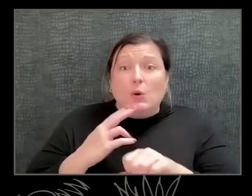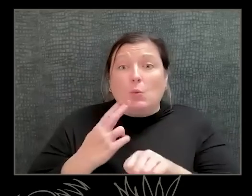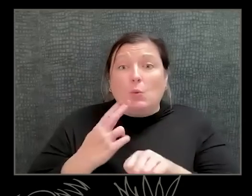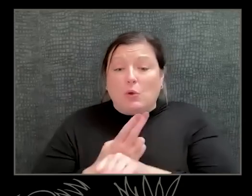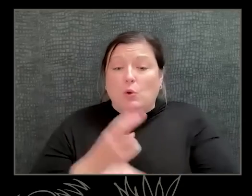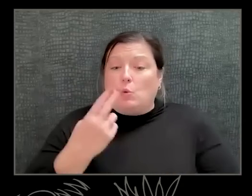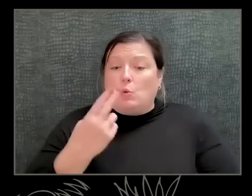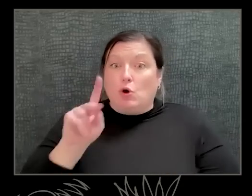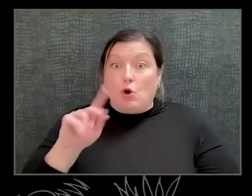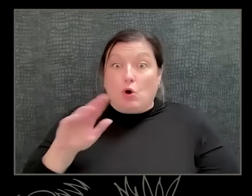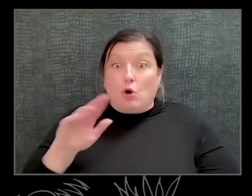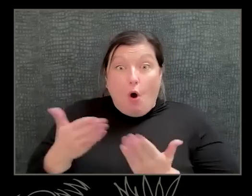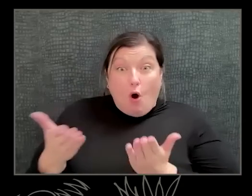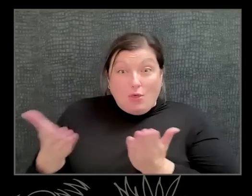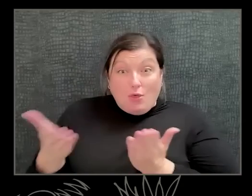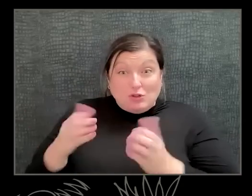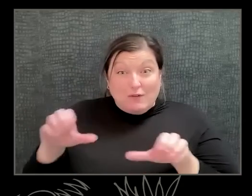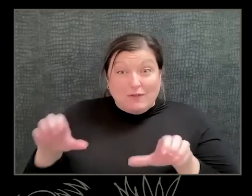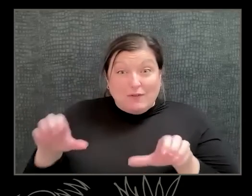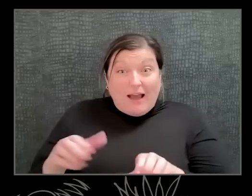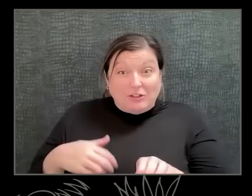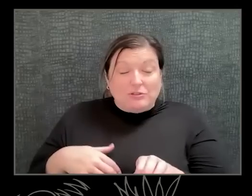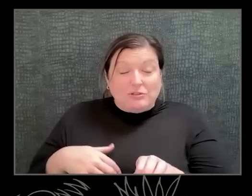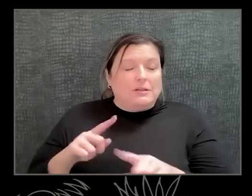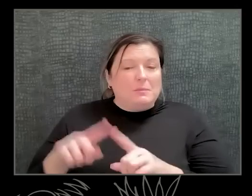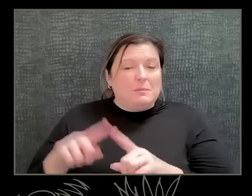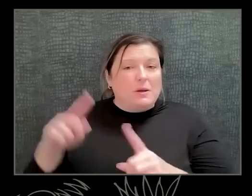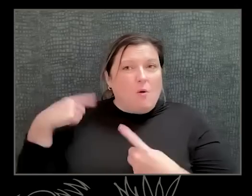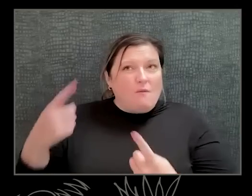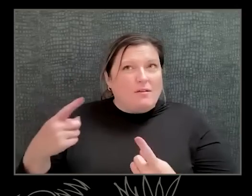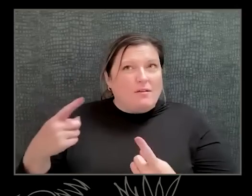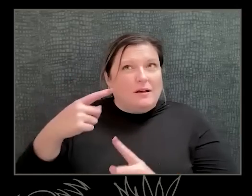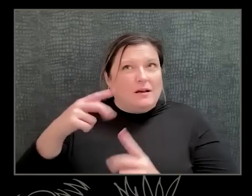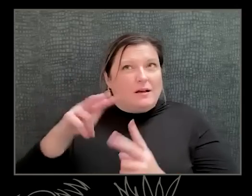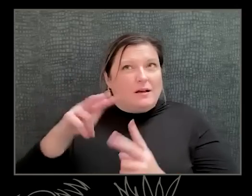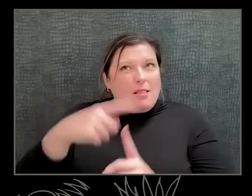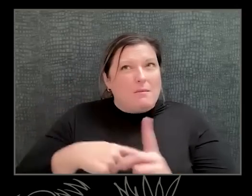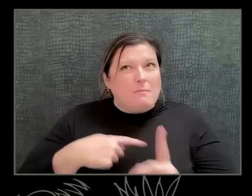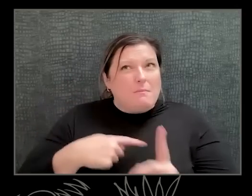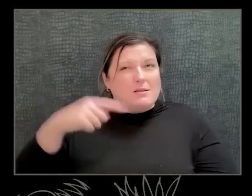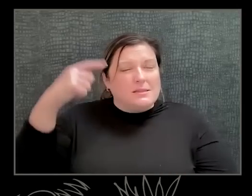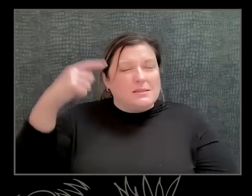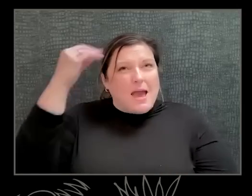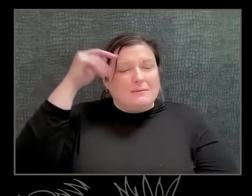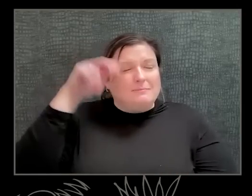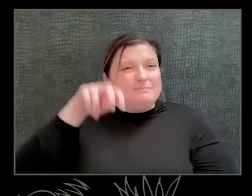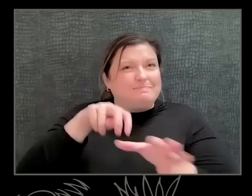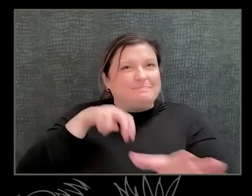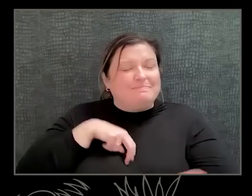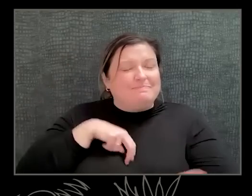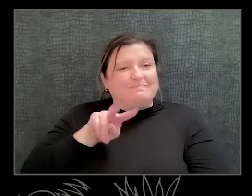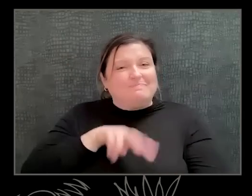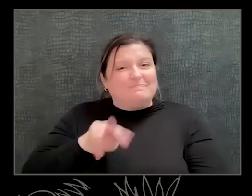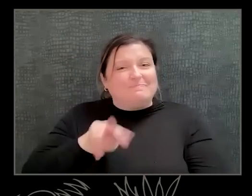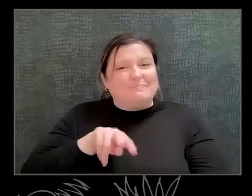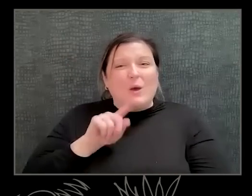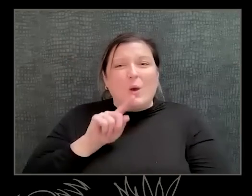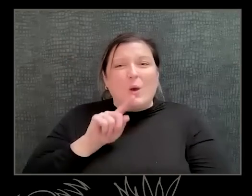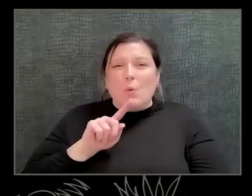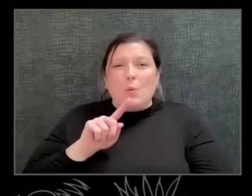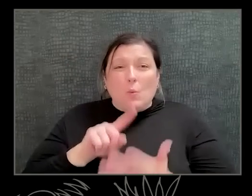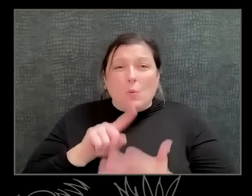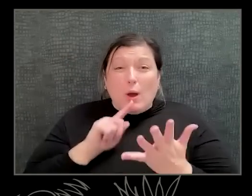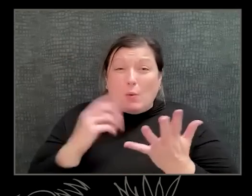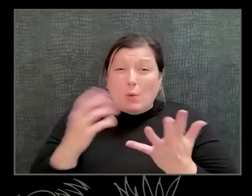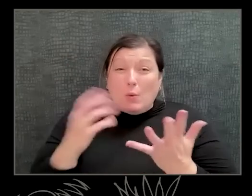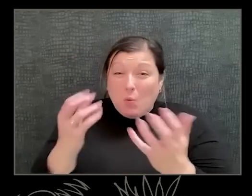new server actions and all that stuff. But over the past couple months, I kind of took a step back and thought about what I really wanted to